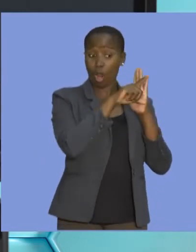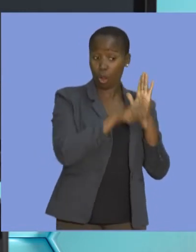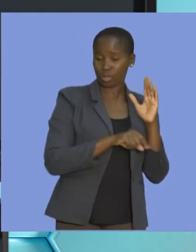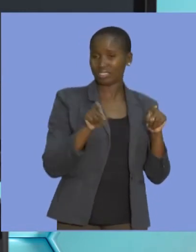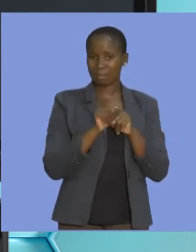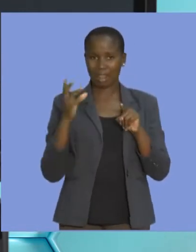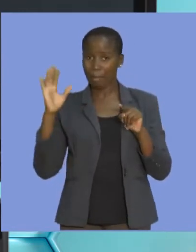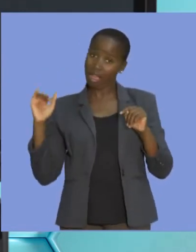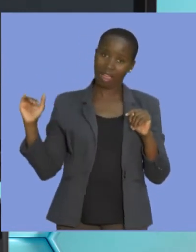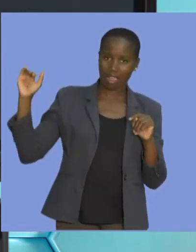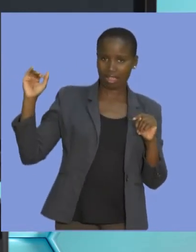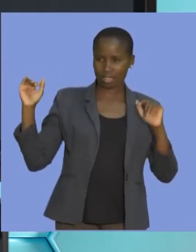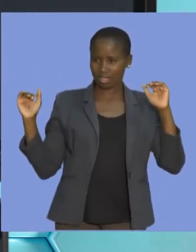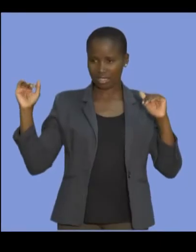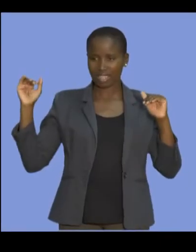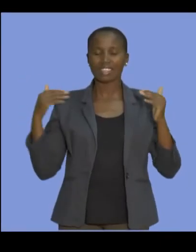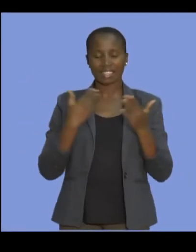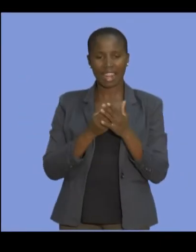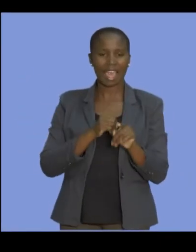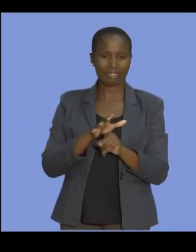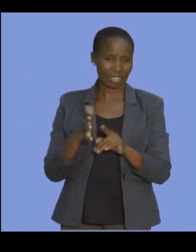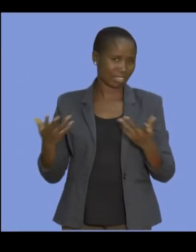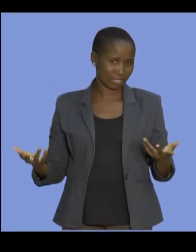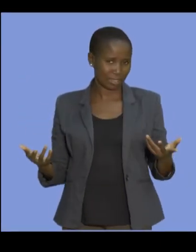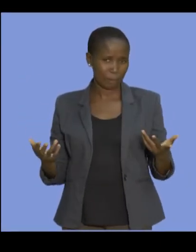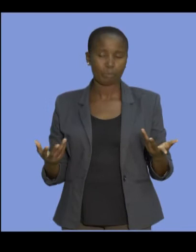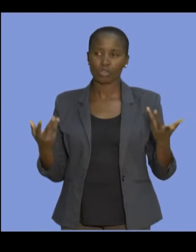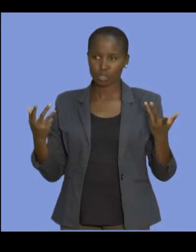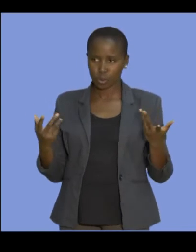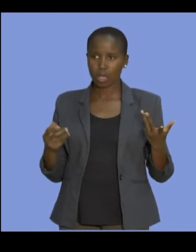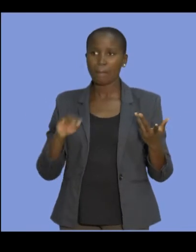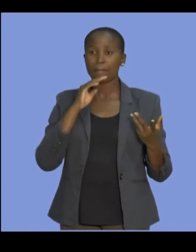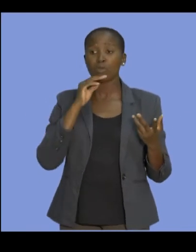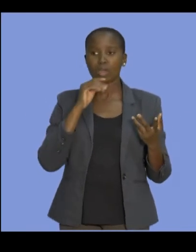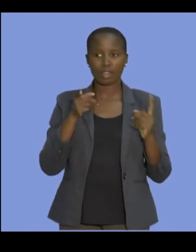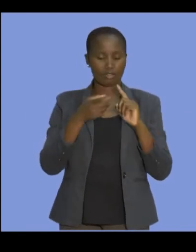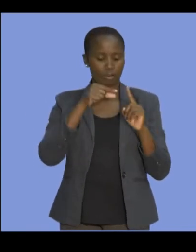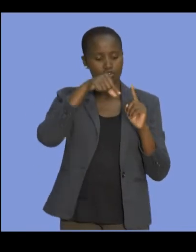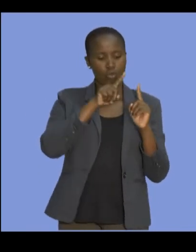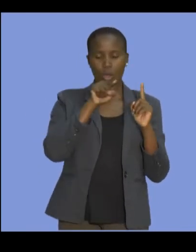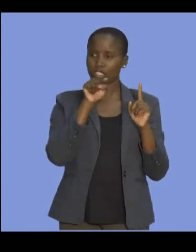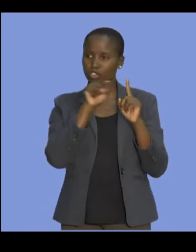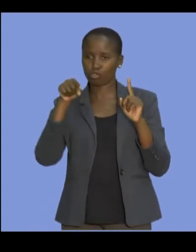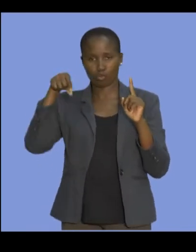range, usually from there to there, you might not find the extreme value.